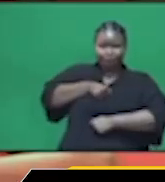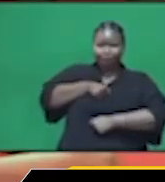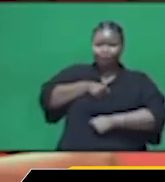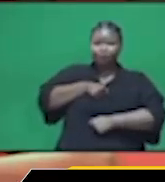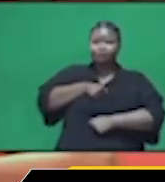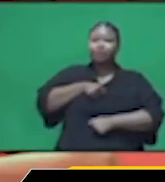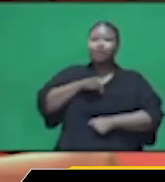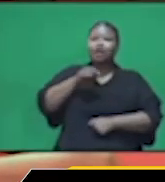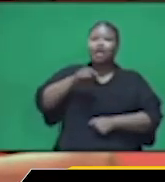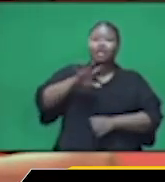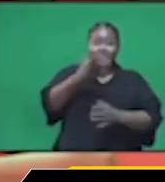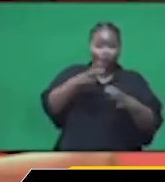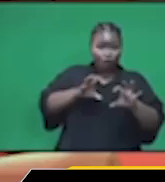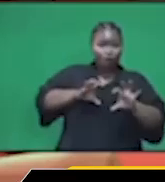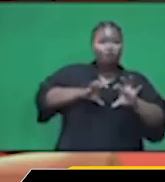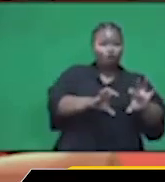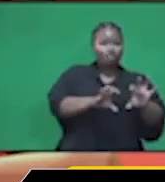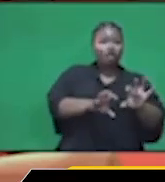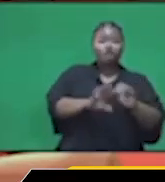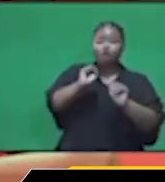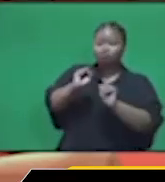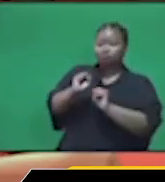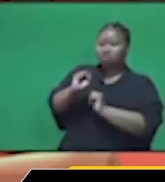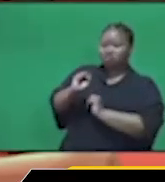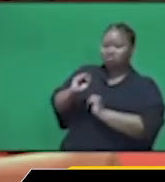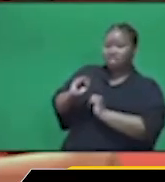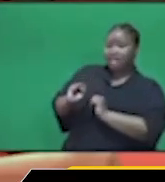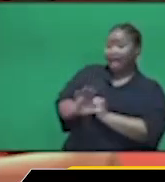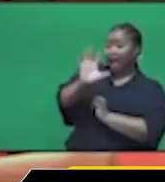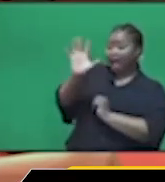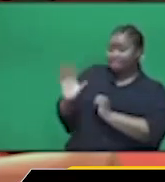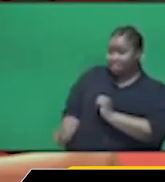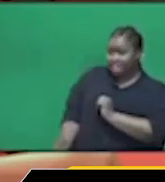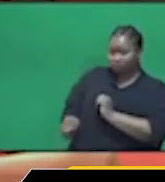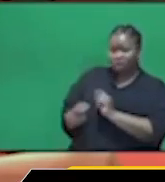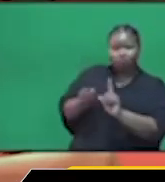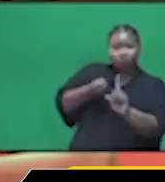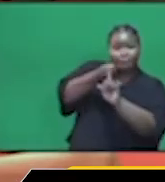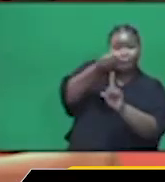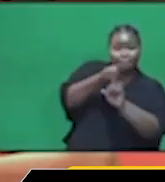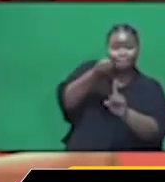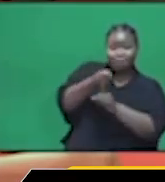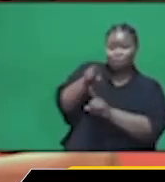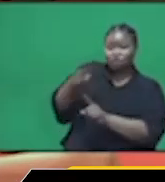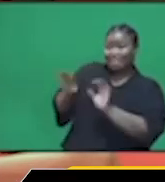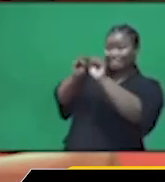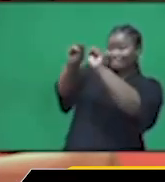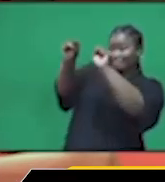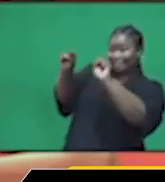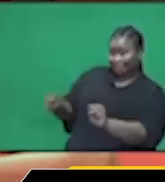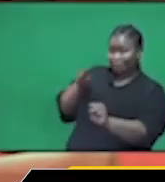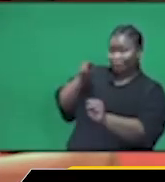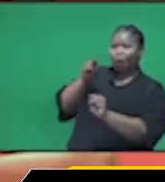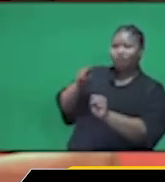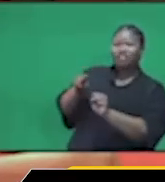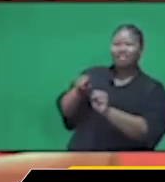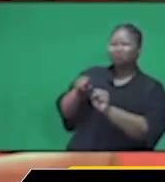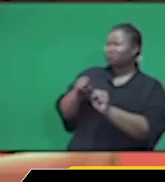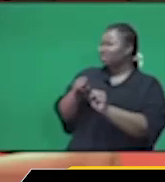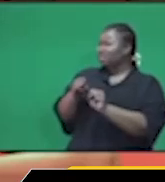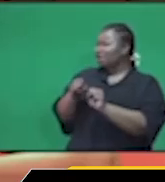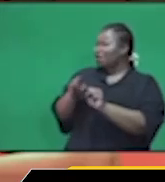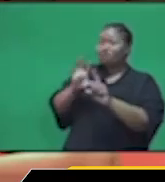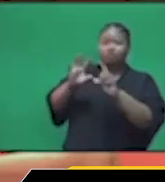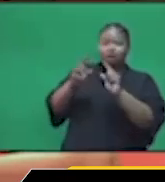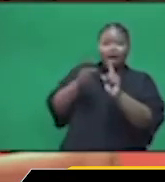a force on the African continent, your dedication to dismantling system of inequality and advocating